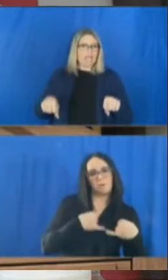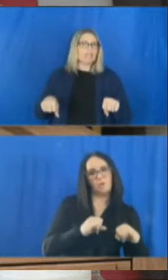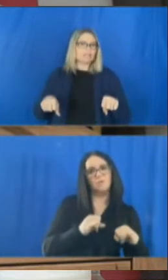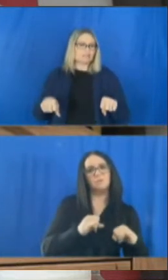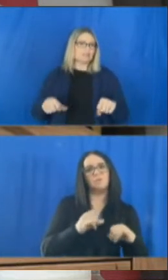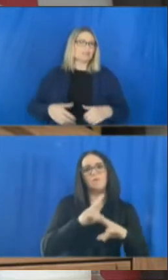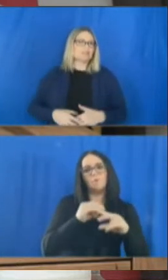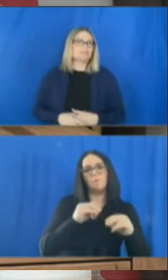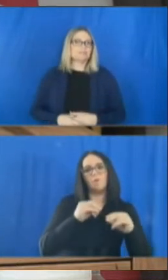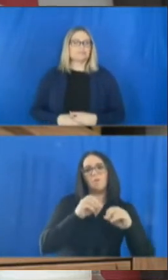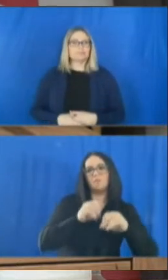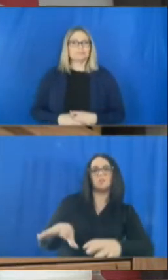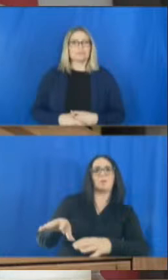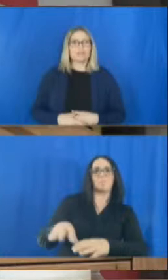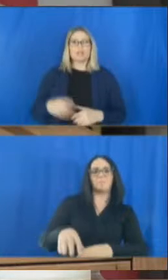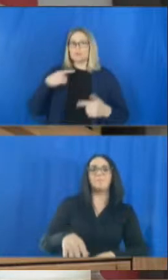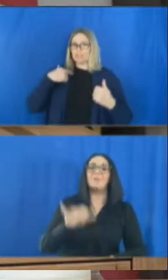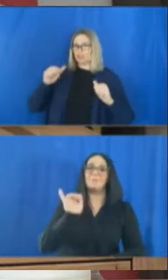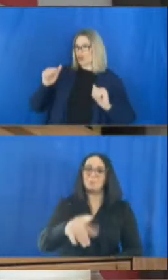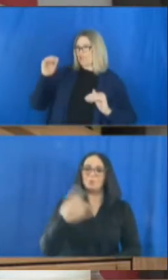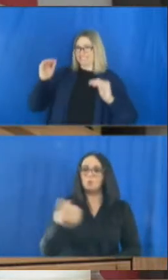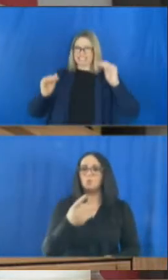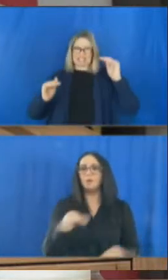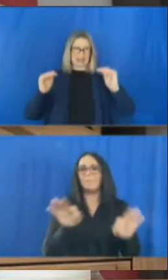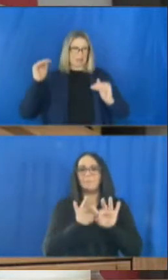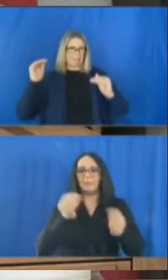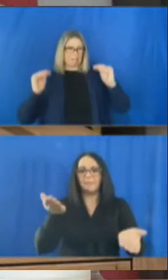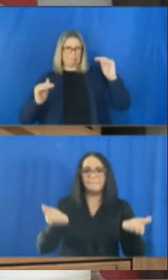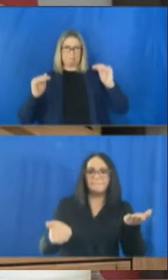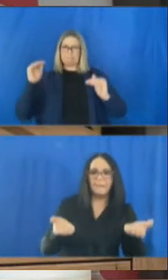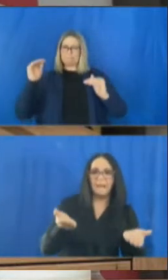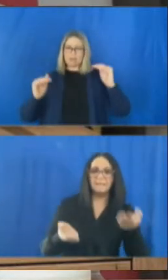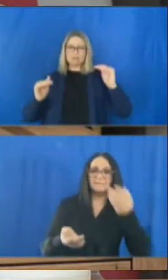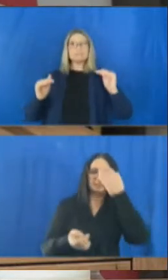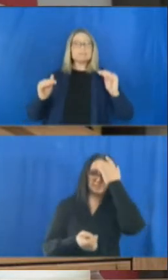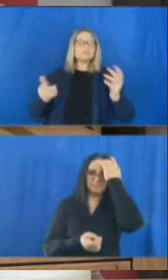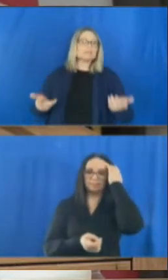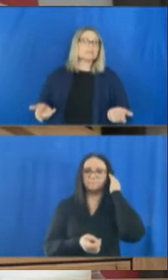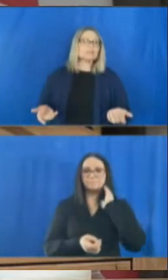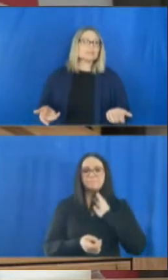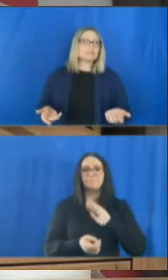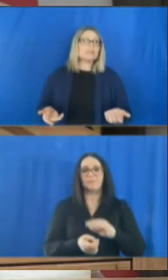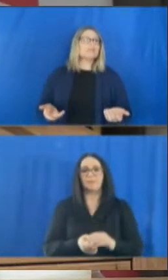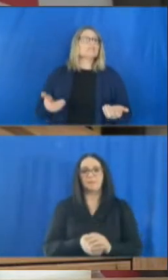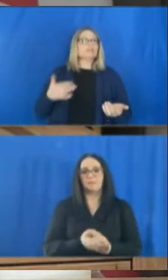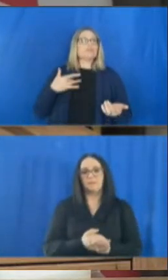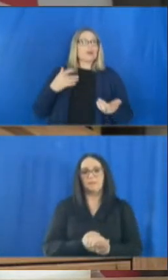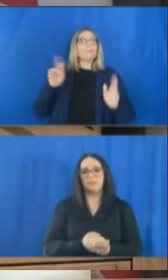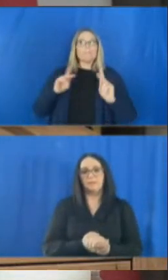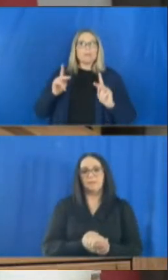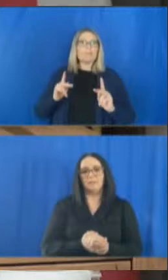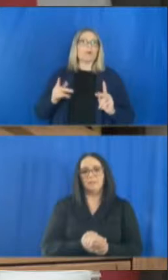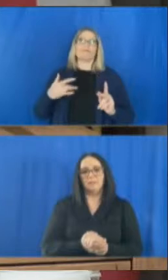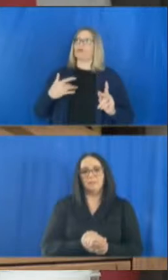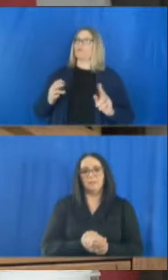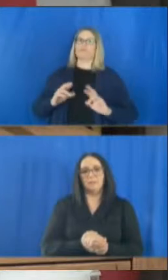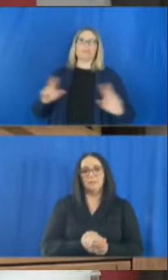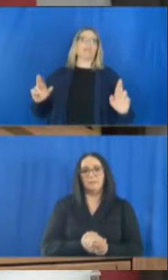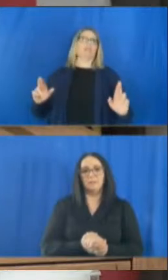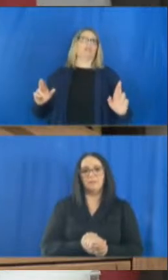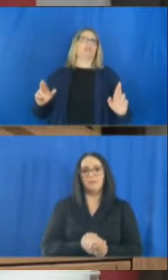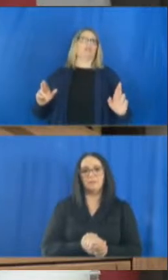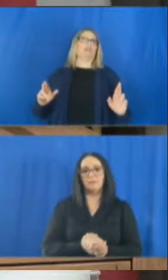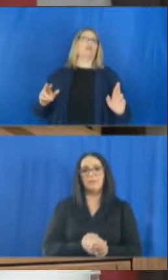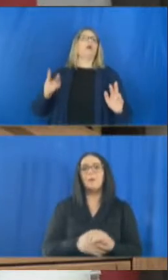more of a burden on society, more and more of an issue in relation to mental health and well-being. So it continues to be, are we okay? Have we achieved